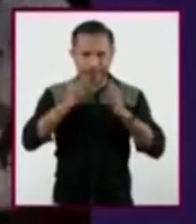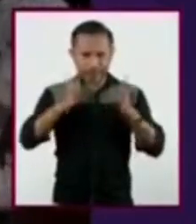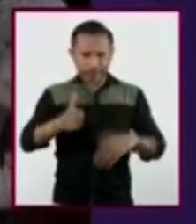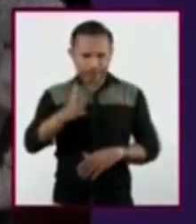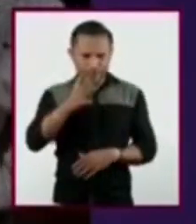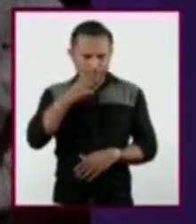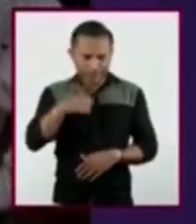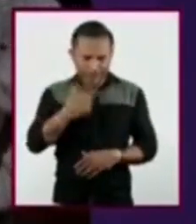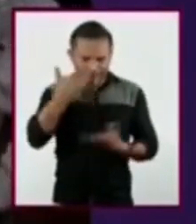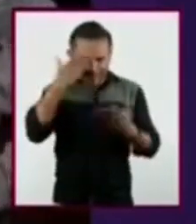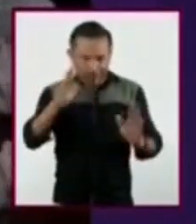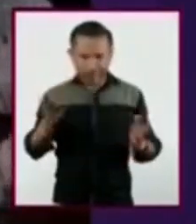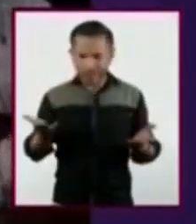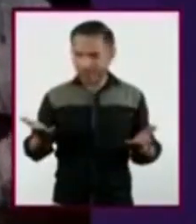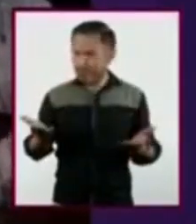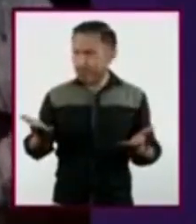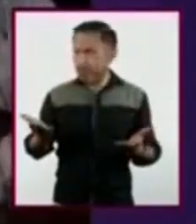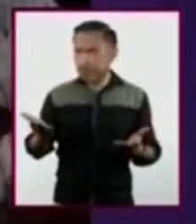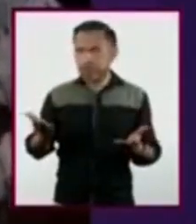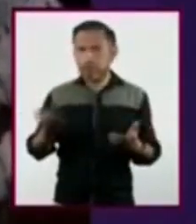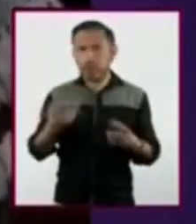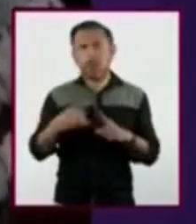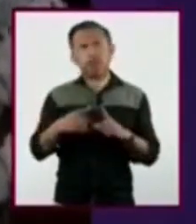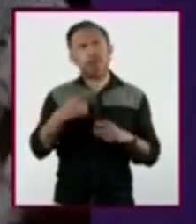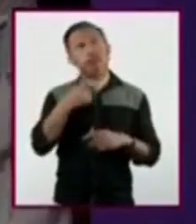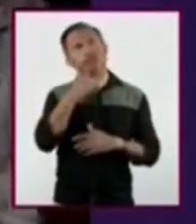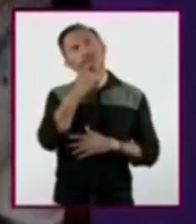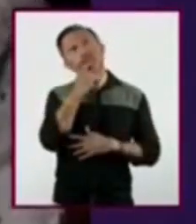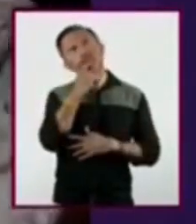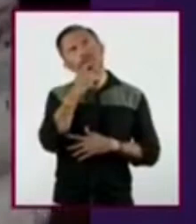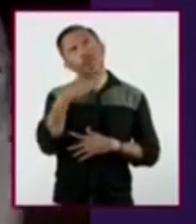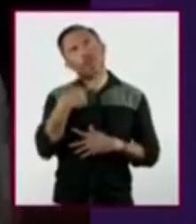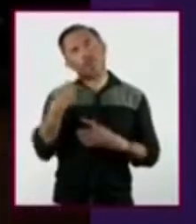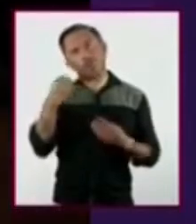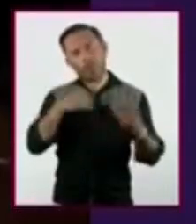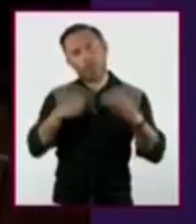But what can I wear?